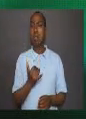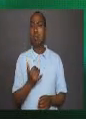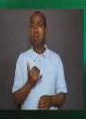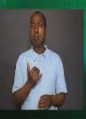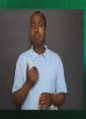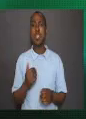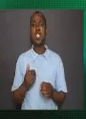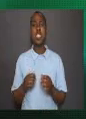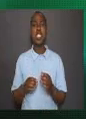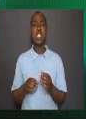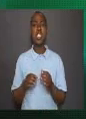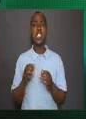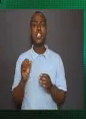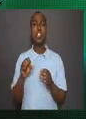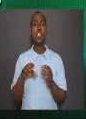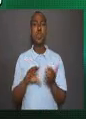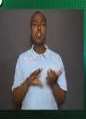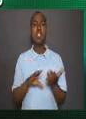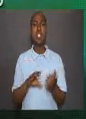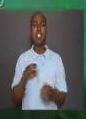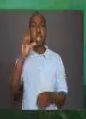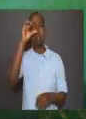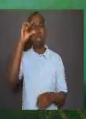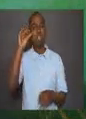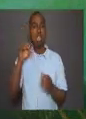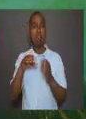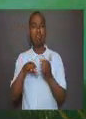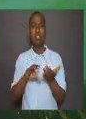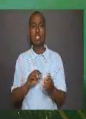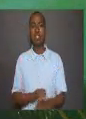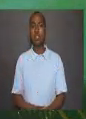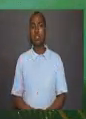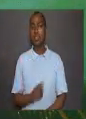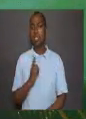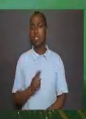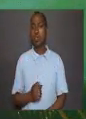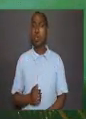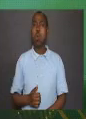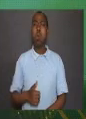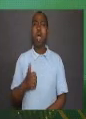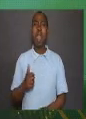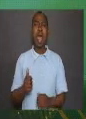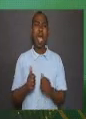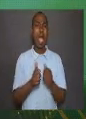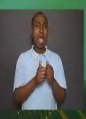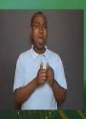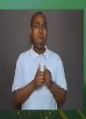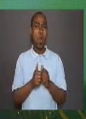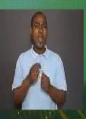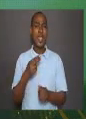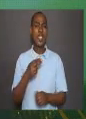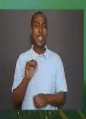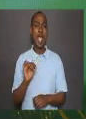and vaginal secretions. The most common way HIV